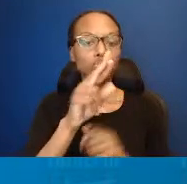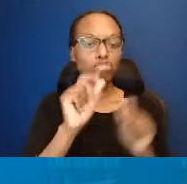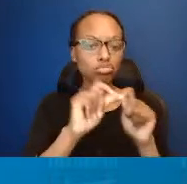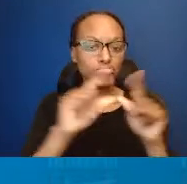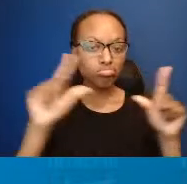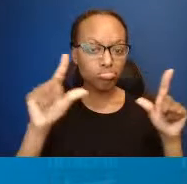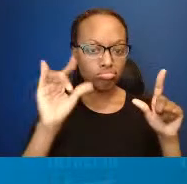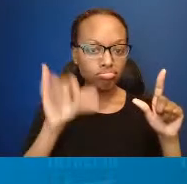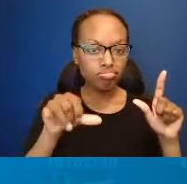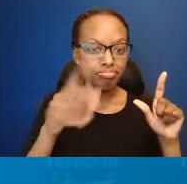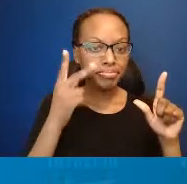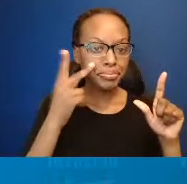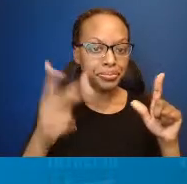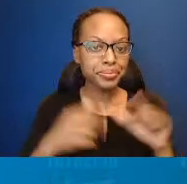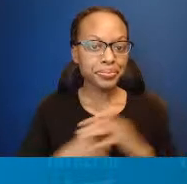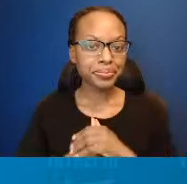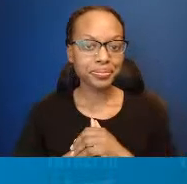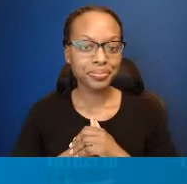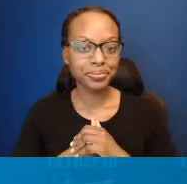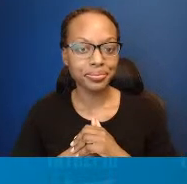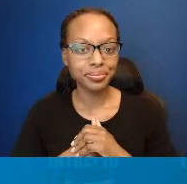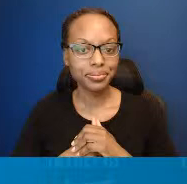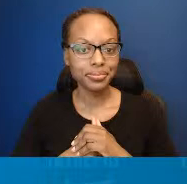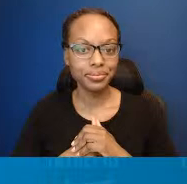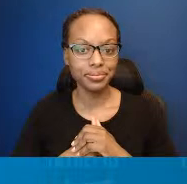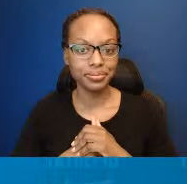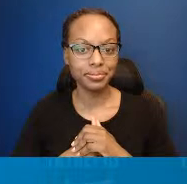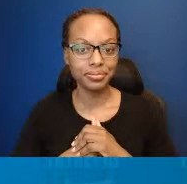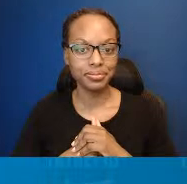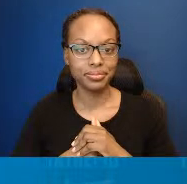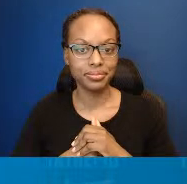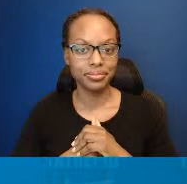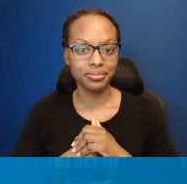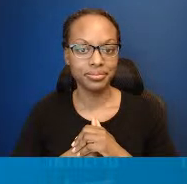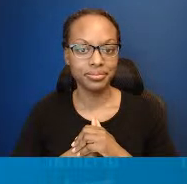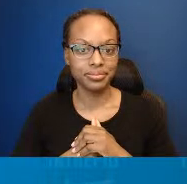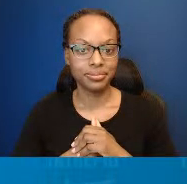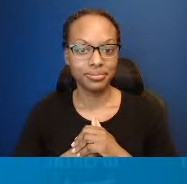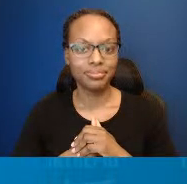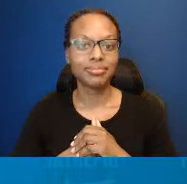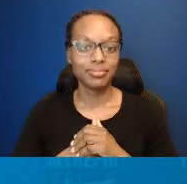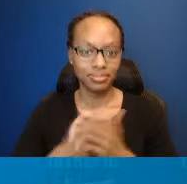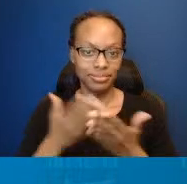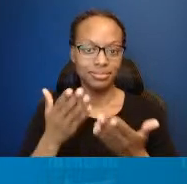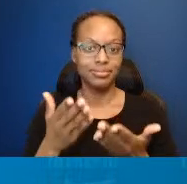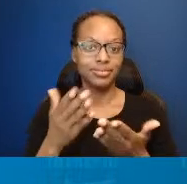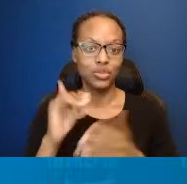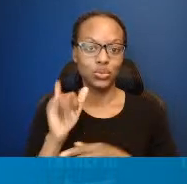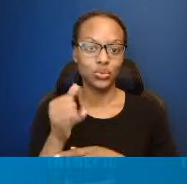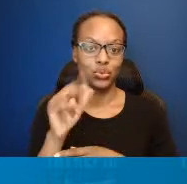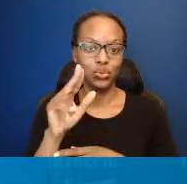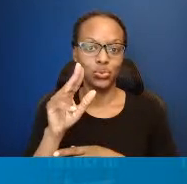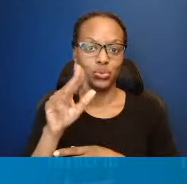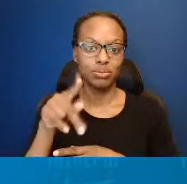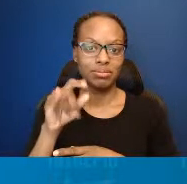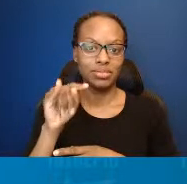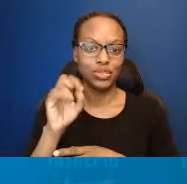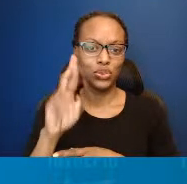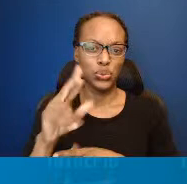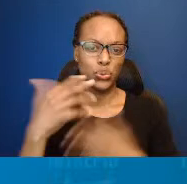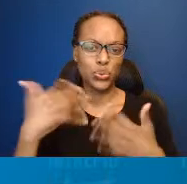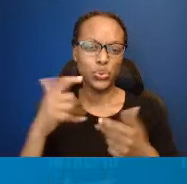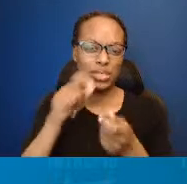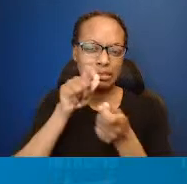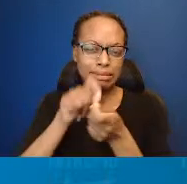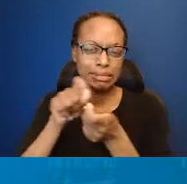There we go. Jupiter. There it is there. Look at the detail on that. All